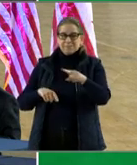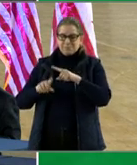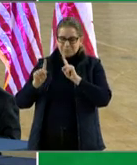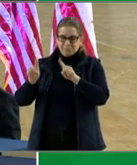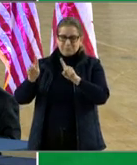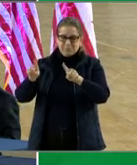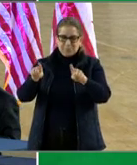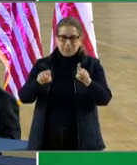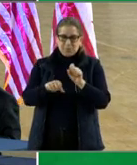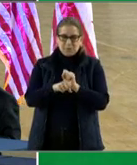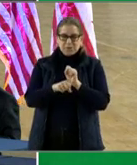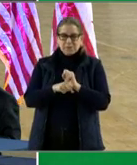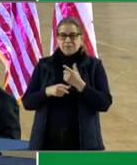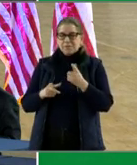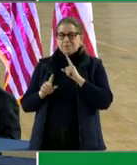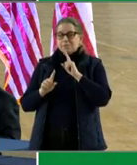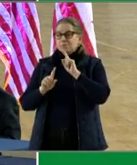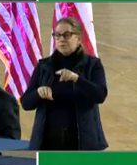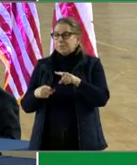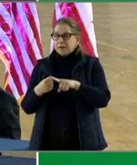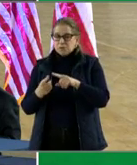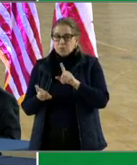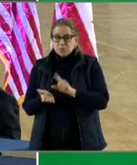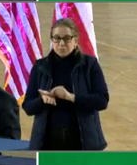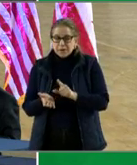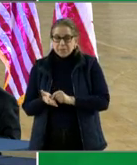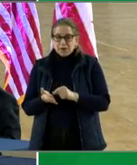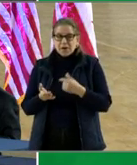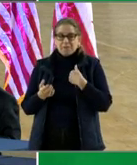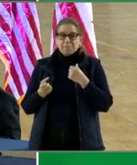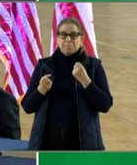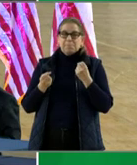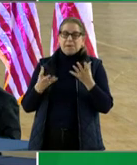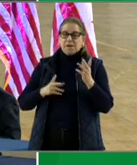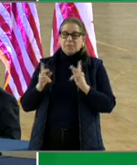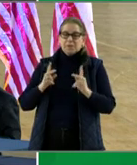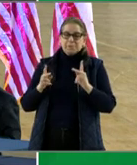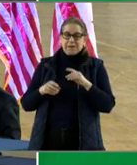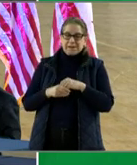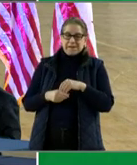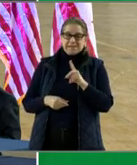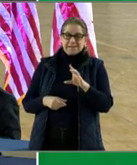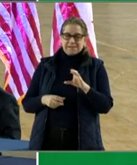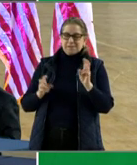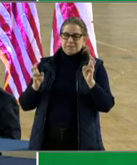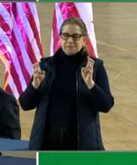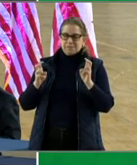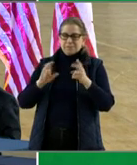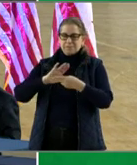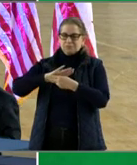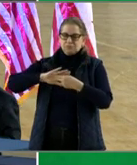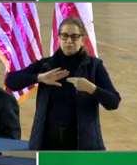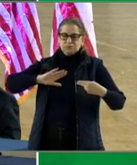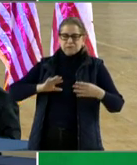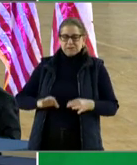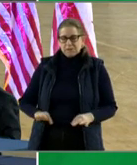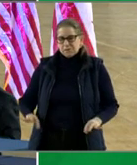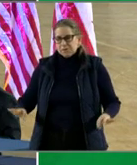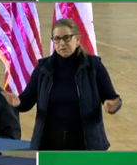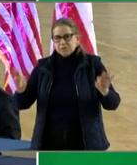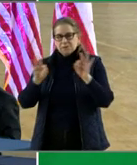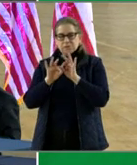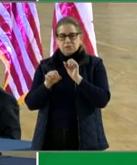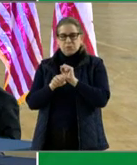press inquiries. So we have a lot of people in D.C. government who are doing the essential work that allows me to have the